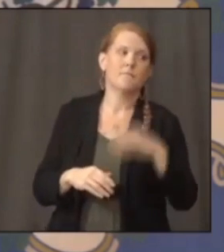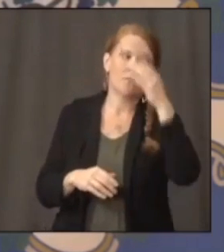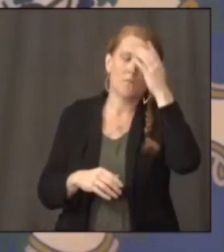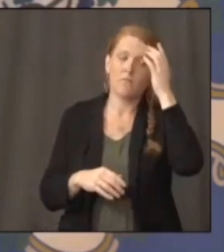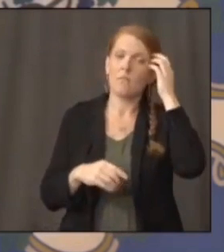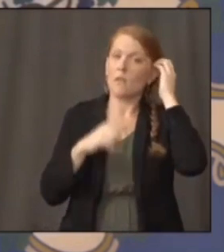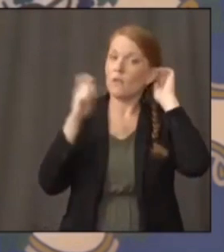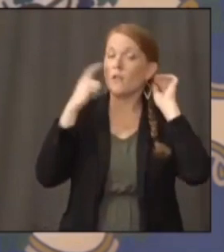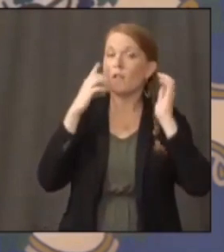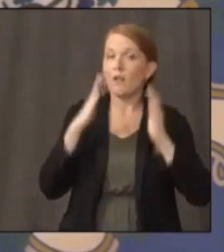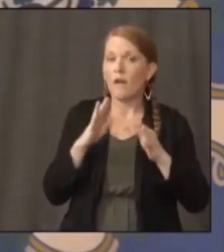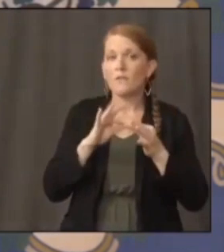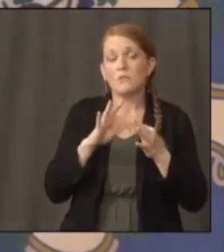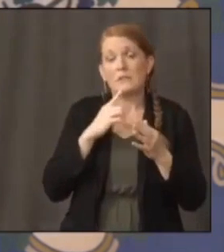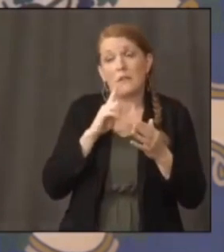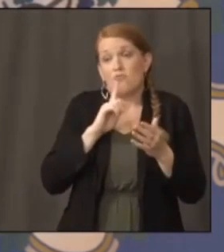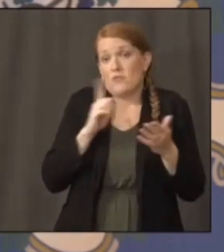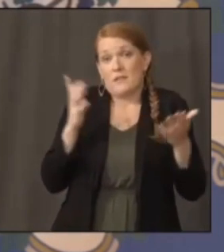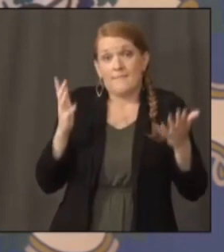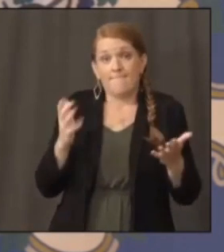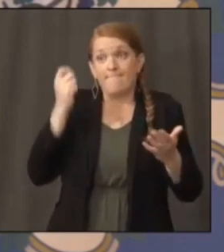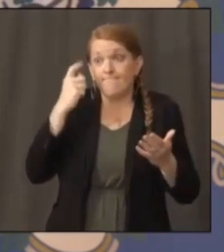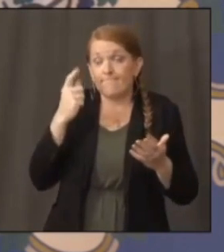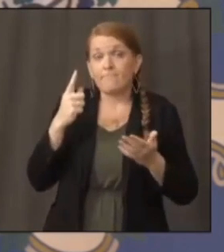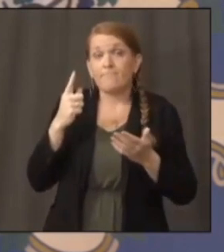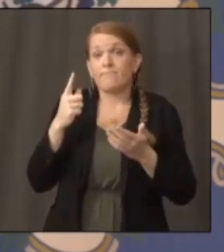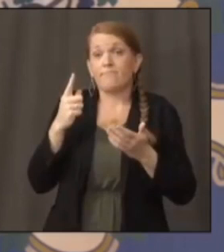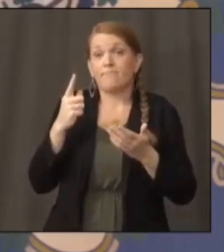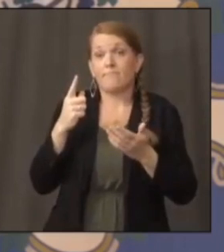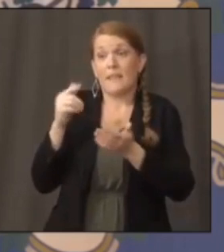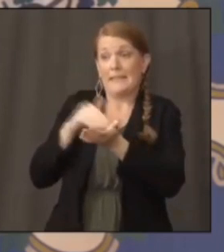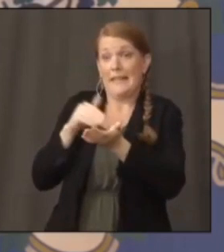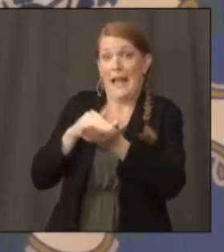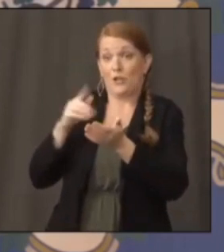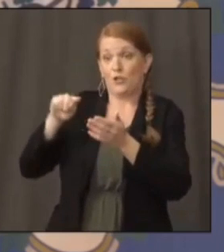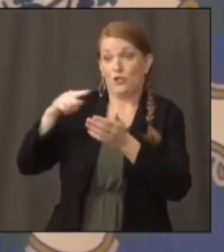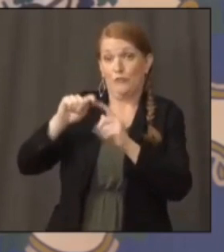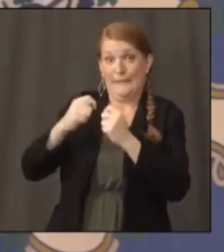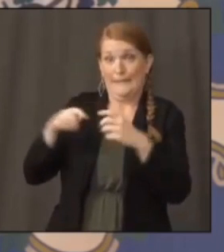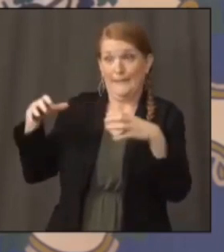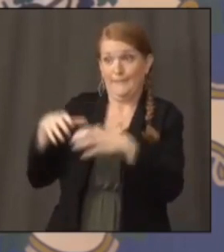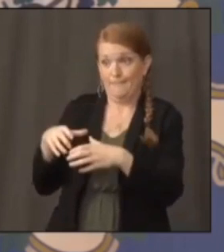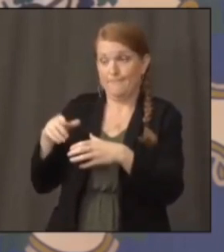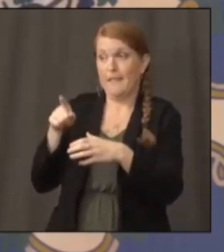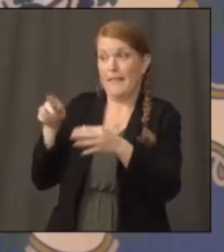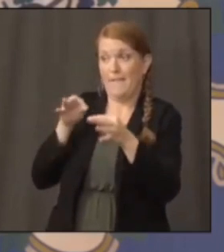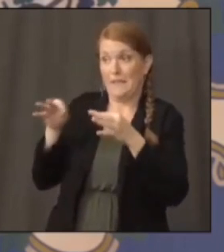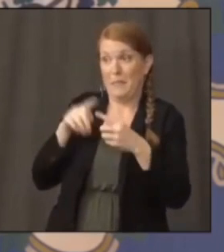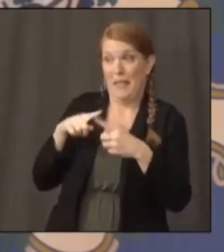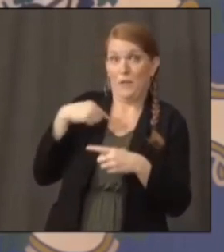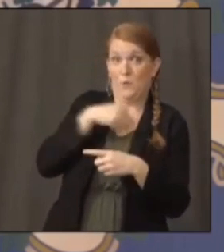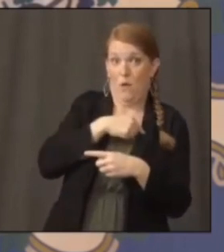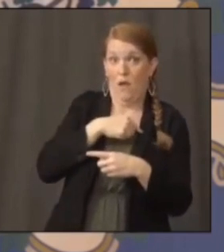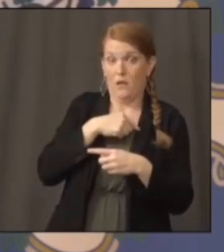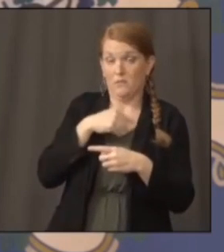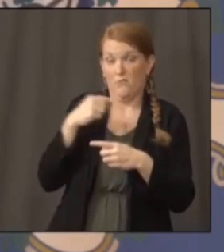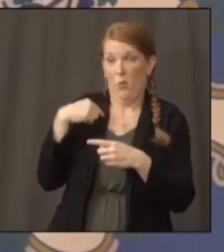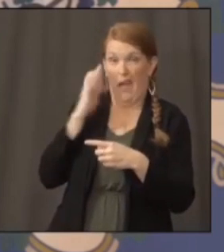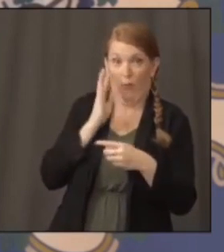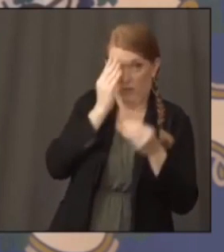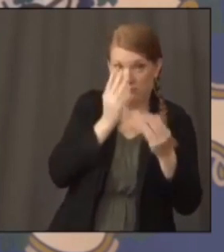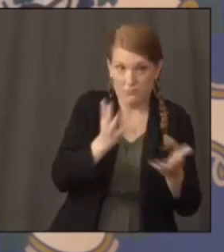Coe have been explaining to us, which is we remember from the Spanish flu in 1918, there